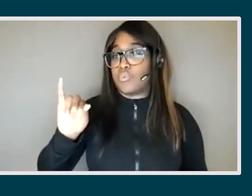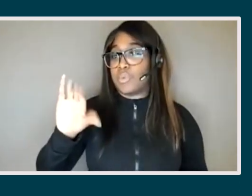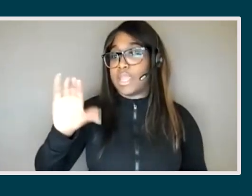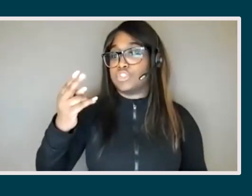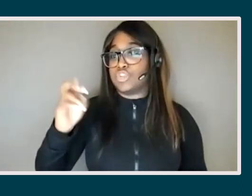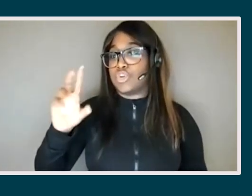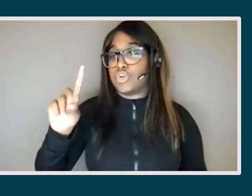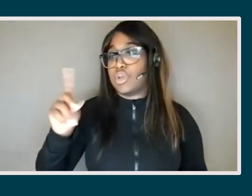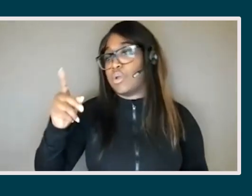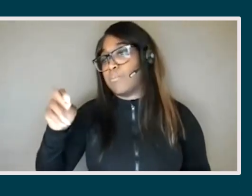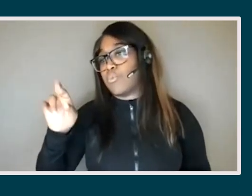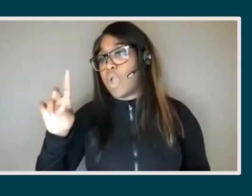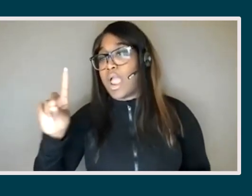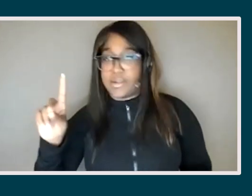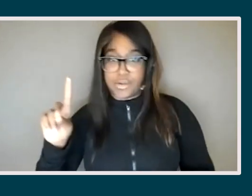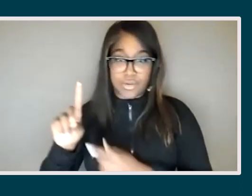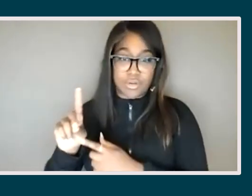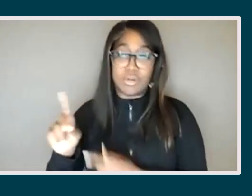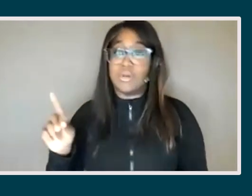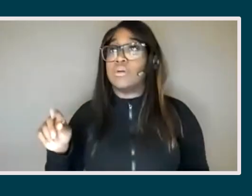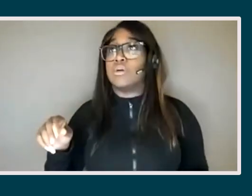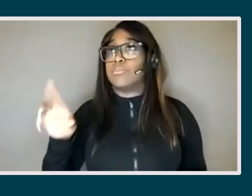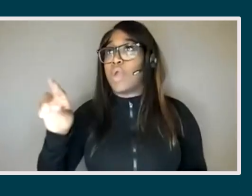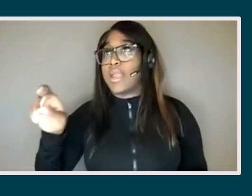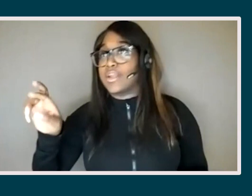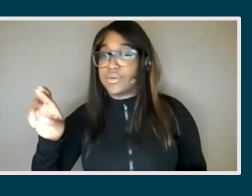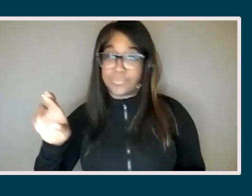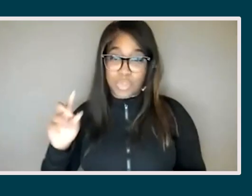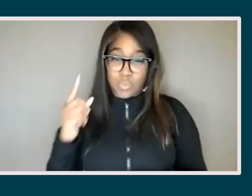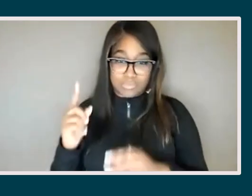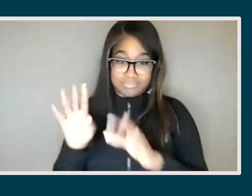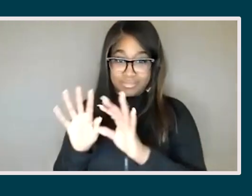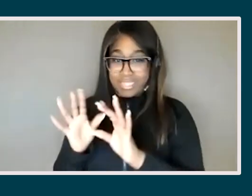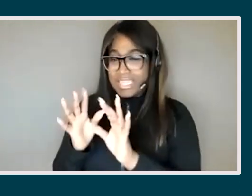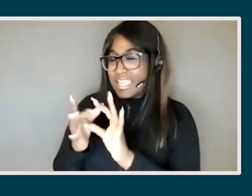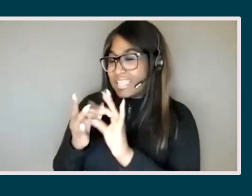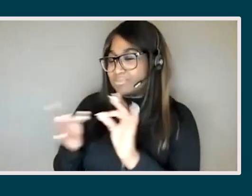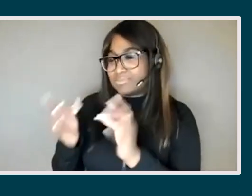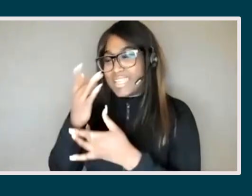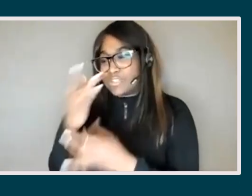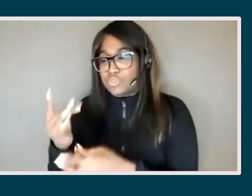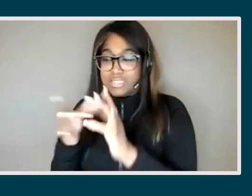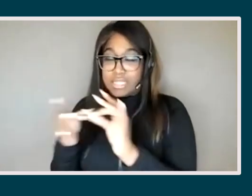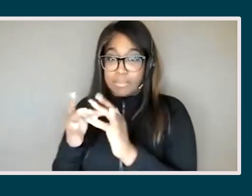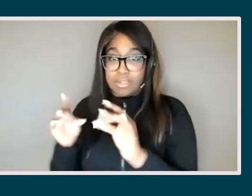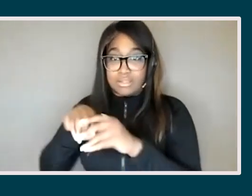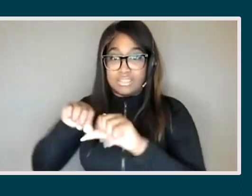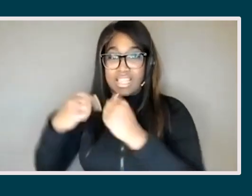one of the most amazing and succinct statements about our society, things he ever said was, every person needs a